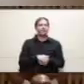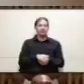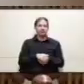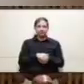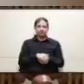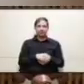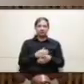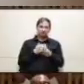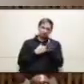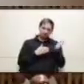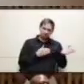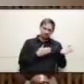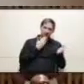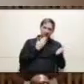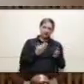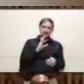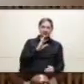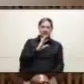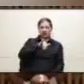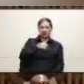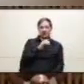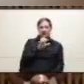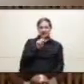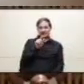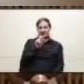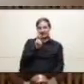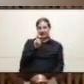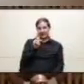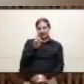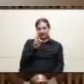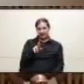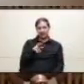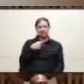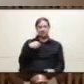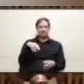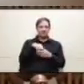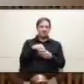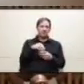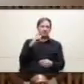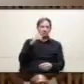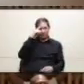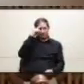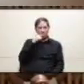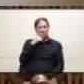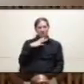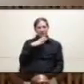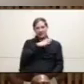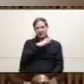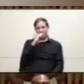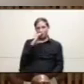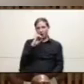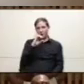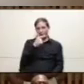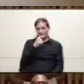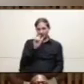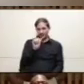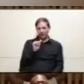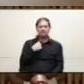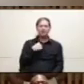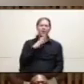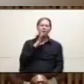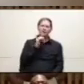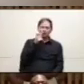Thank you, Chairperson. CJ Stella, member of the Portfolio Committee, COCT. Just want to check, how is it